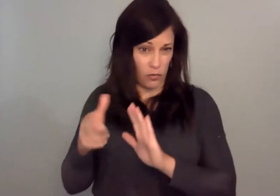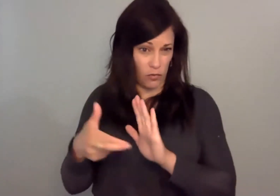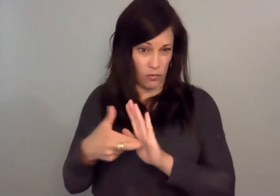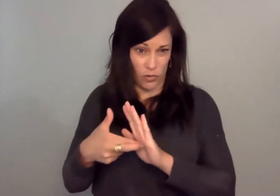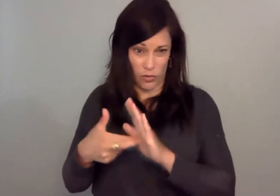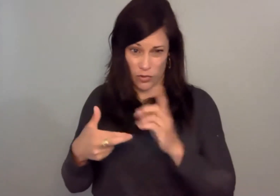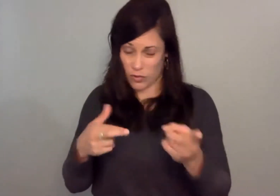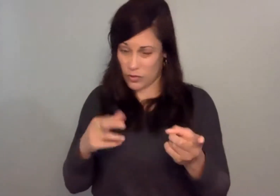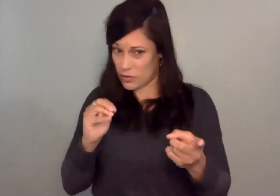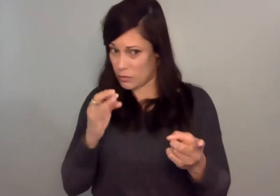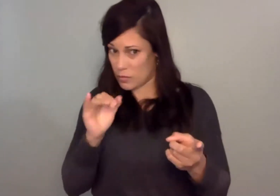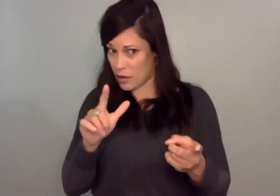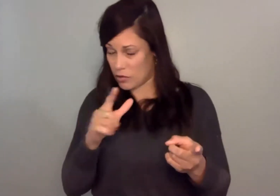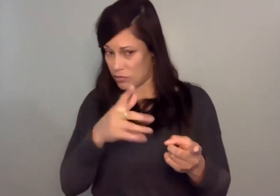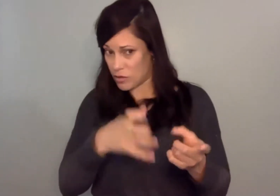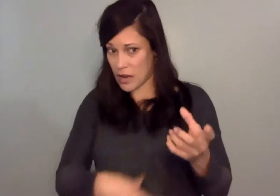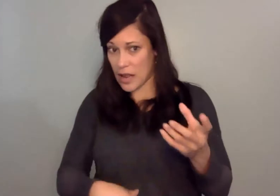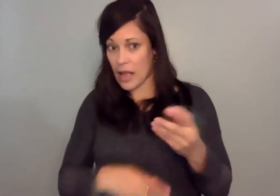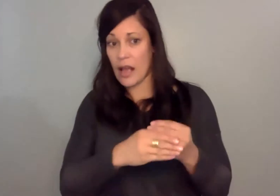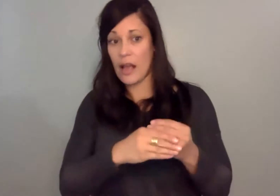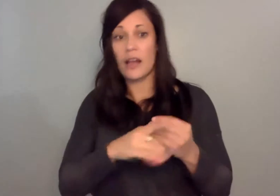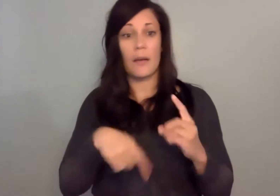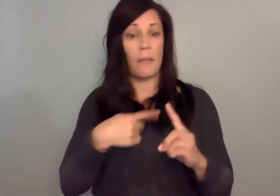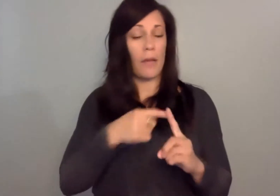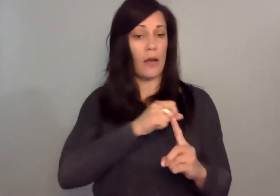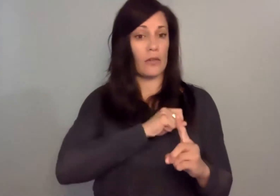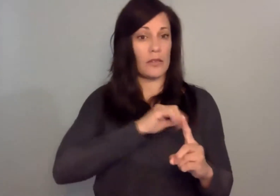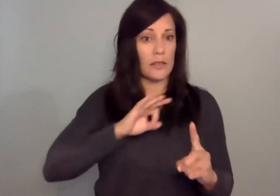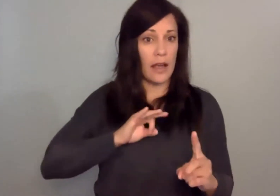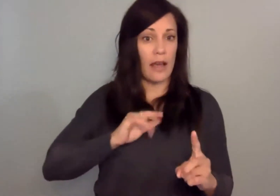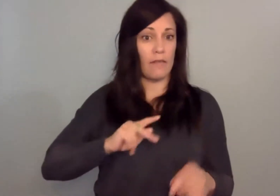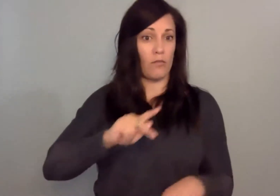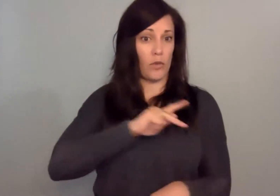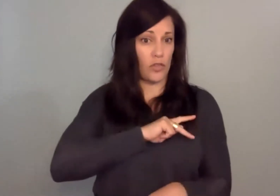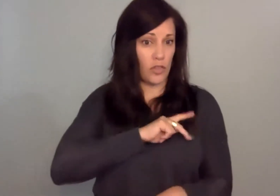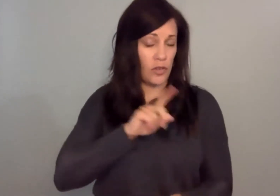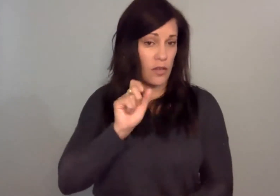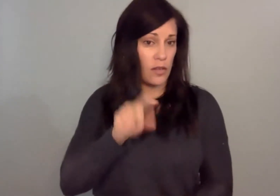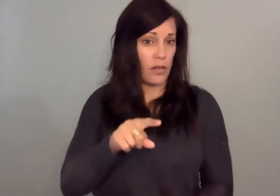other comments to say about staffing and personnel?